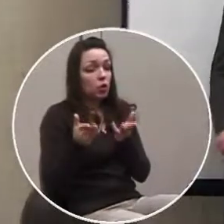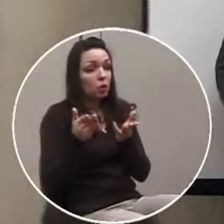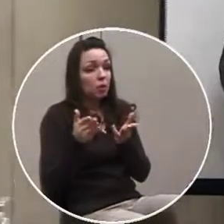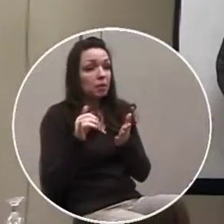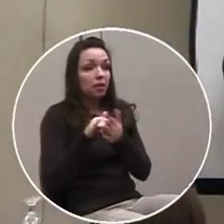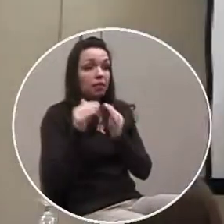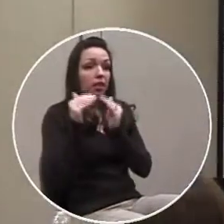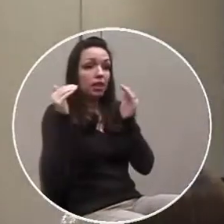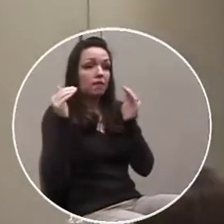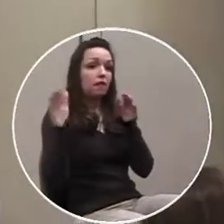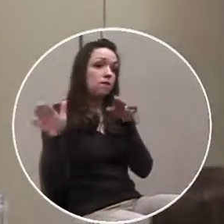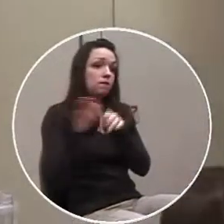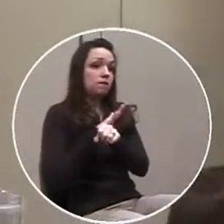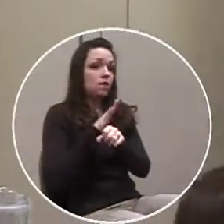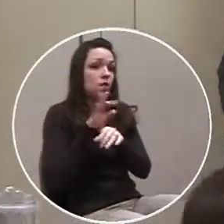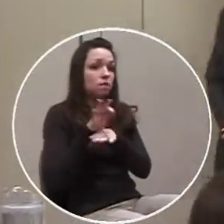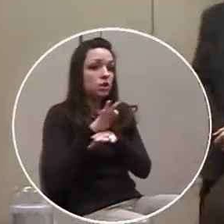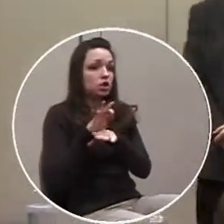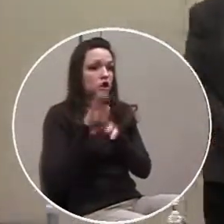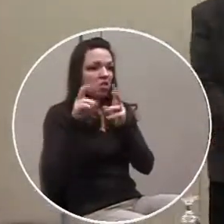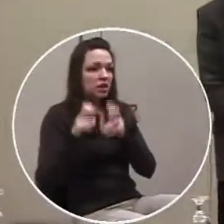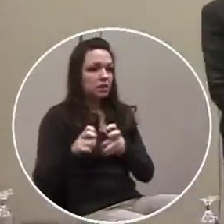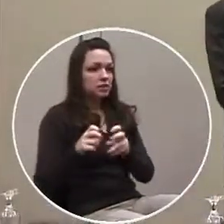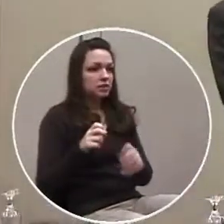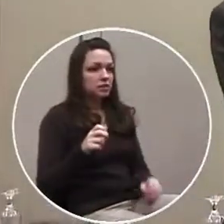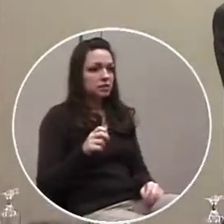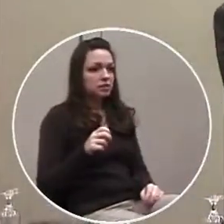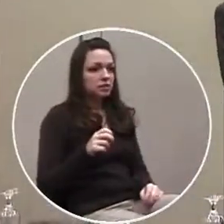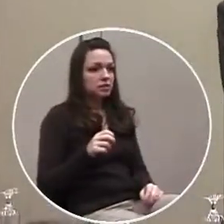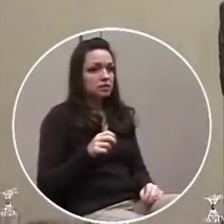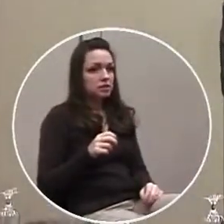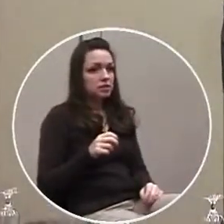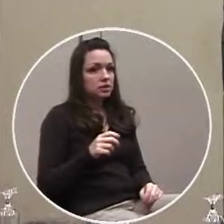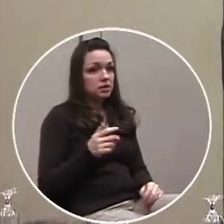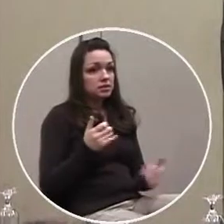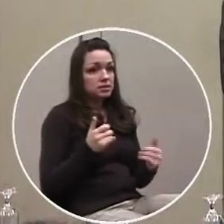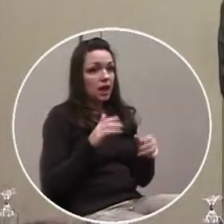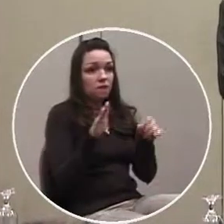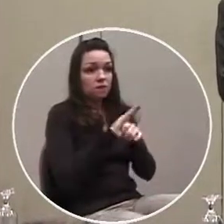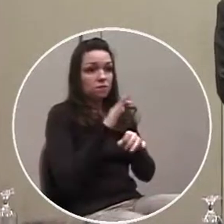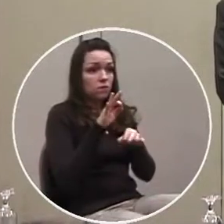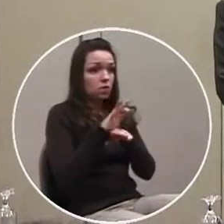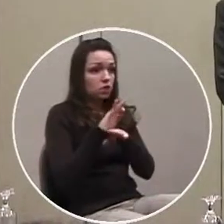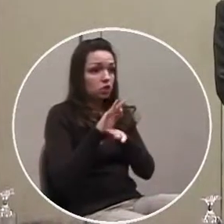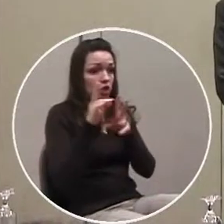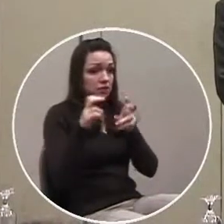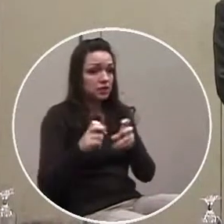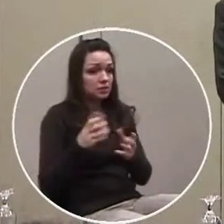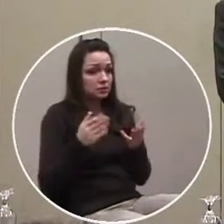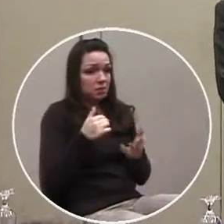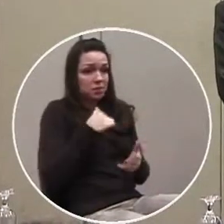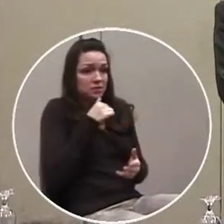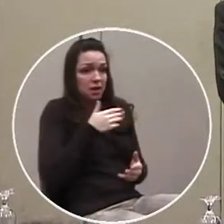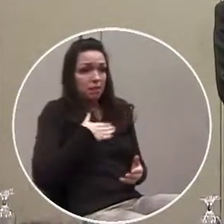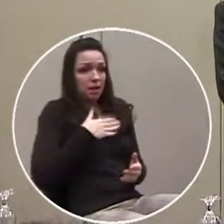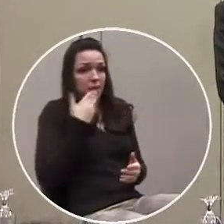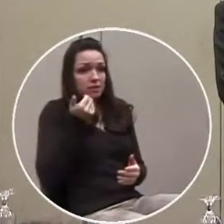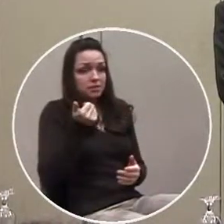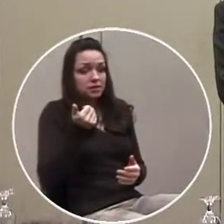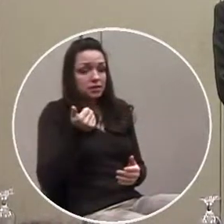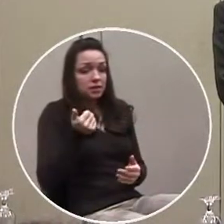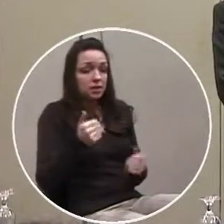at that level of full functional analysis. And I'm not going to tell you that full functional analysis is where I'm at my best, because in most